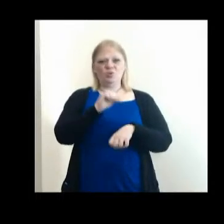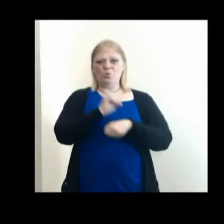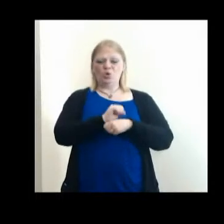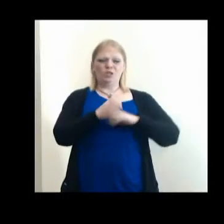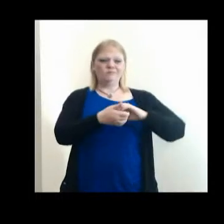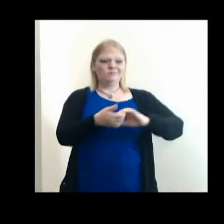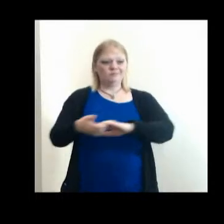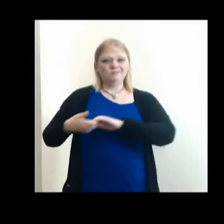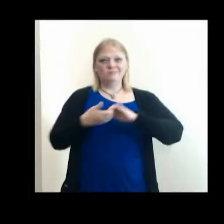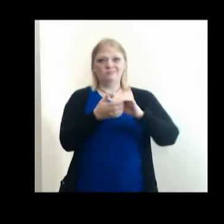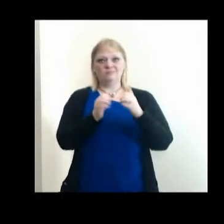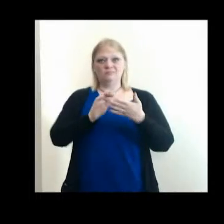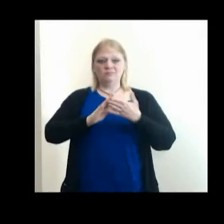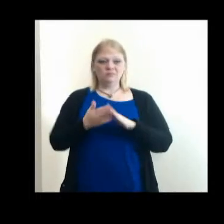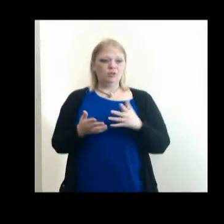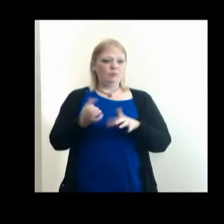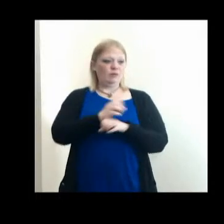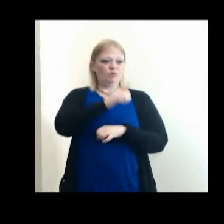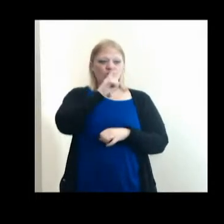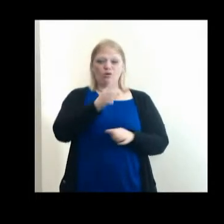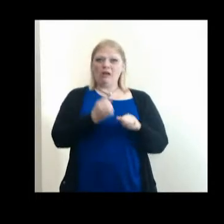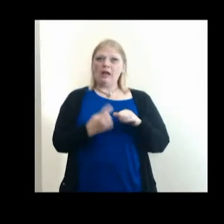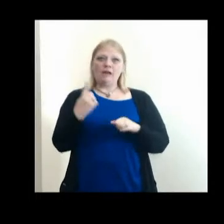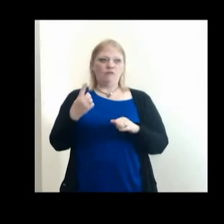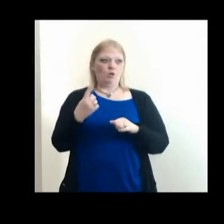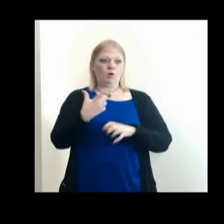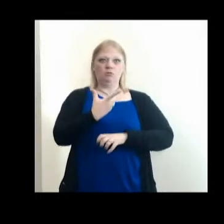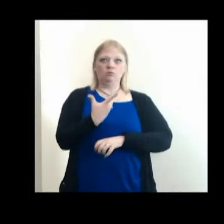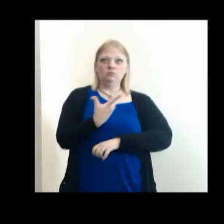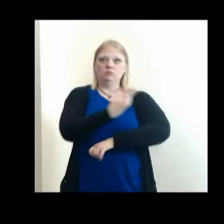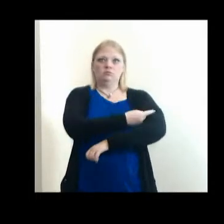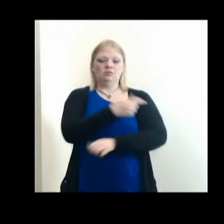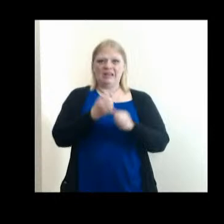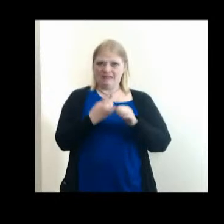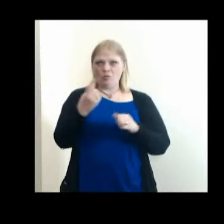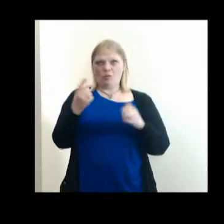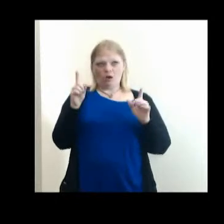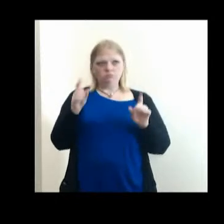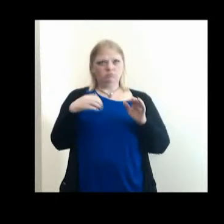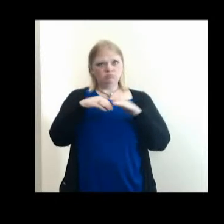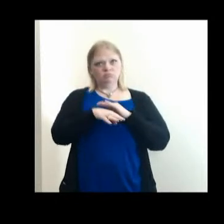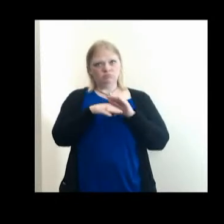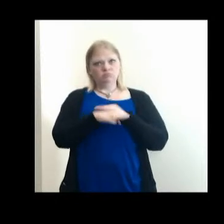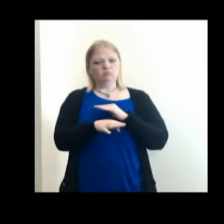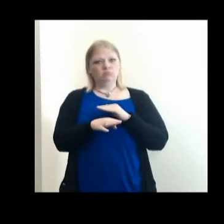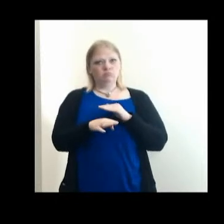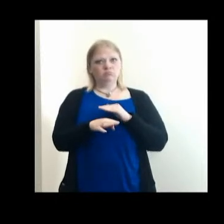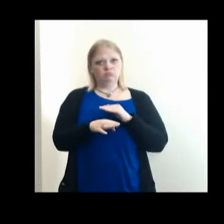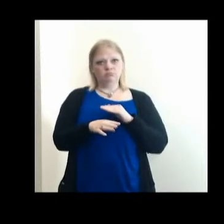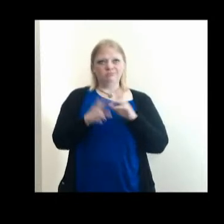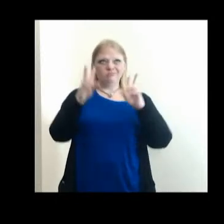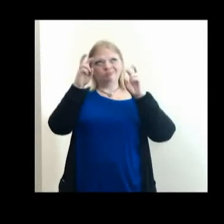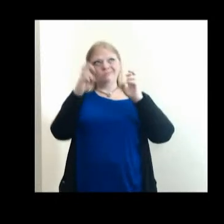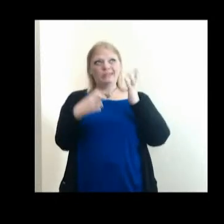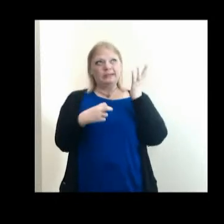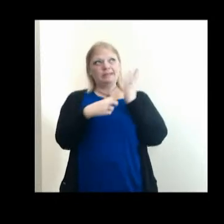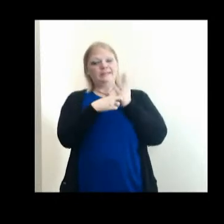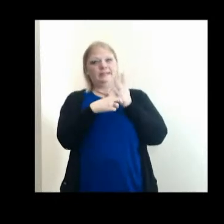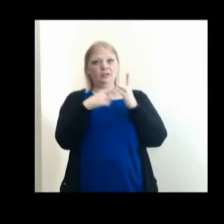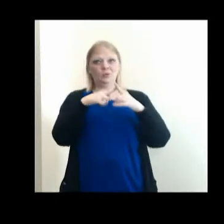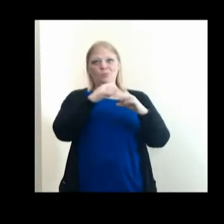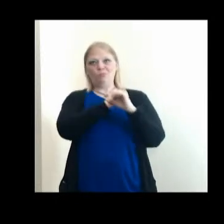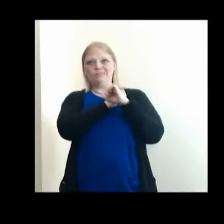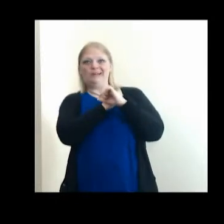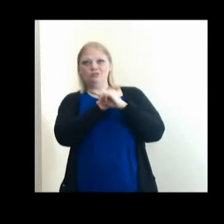community partners to make sure that everybody gets vaccinated. Everybody has access to that ticket to be